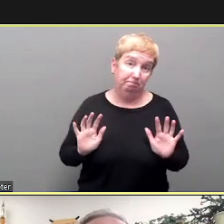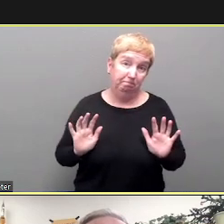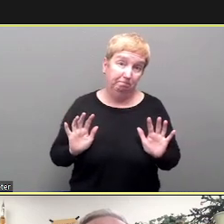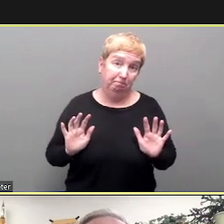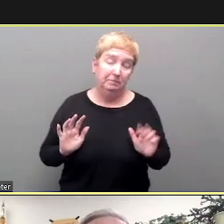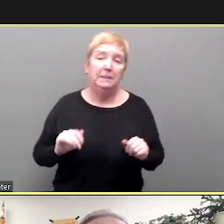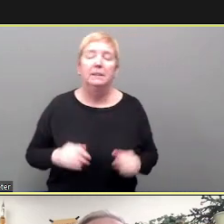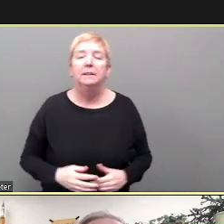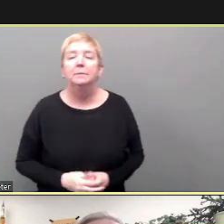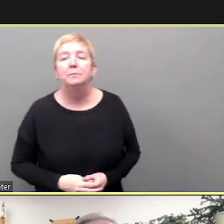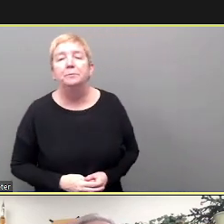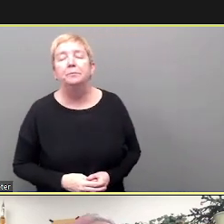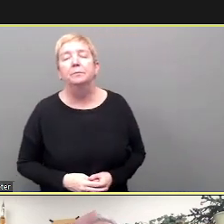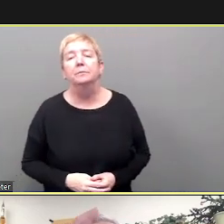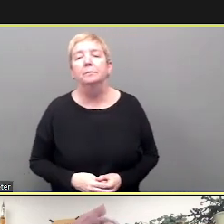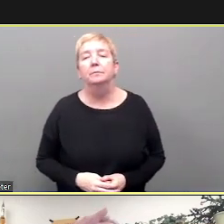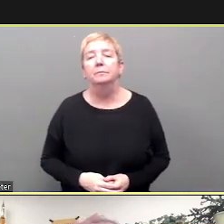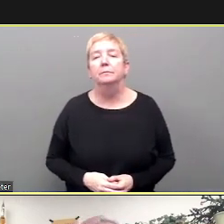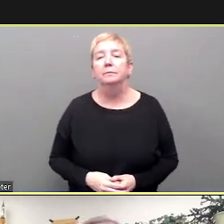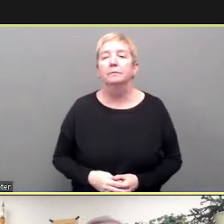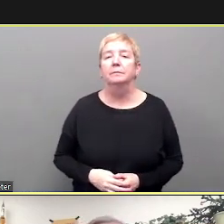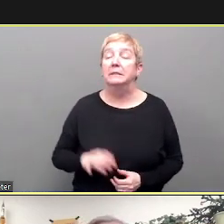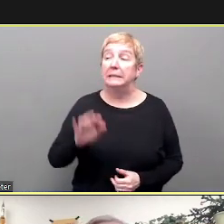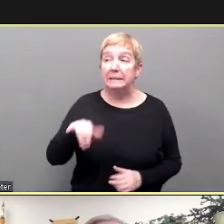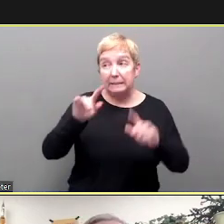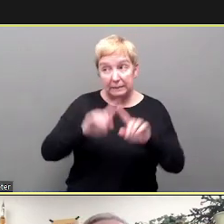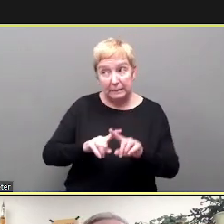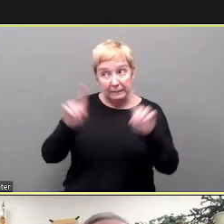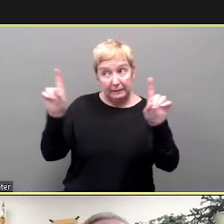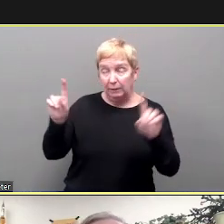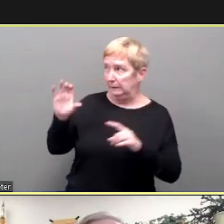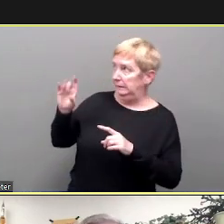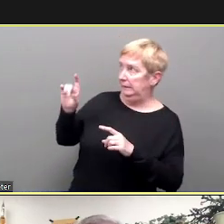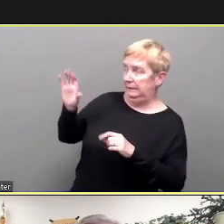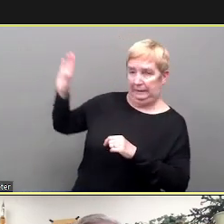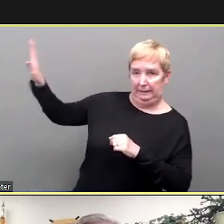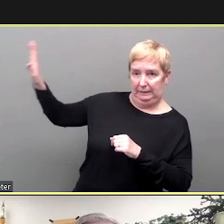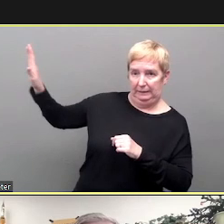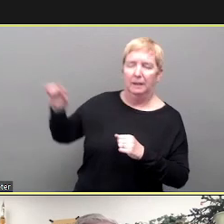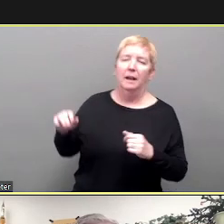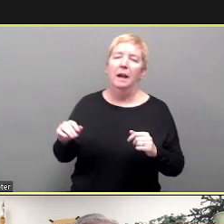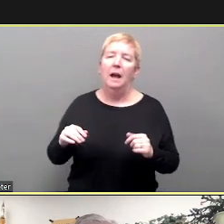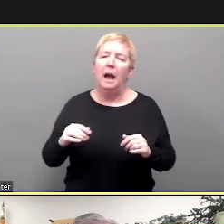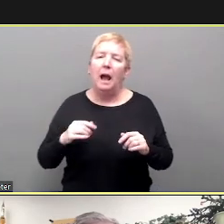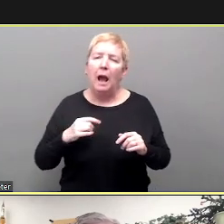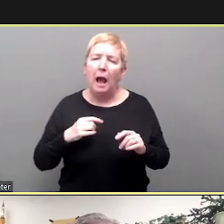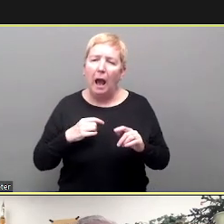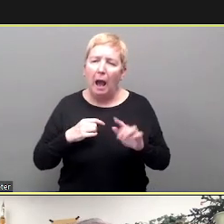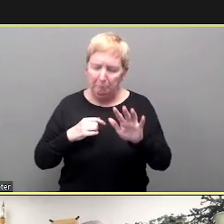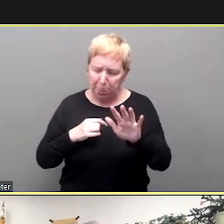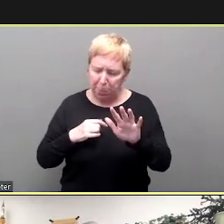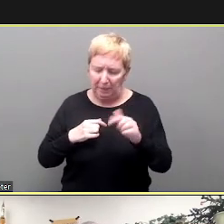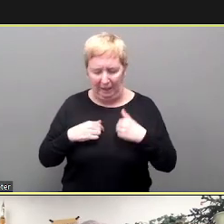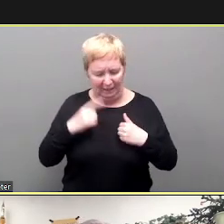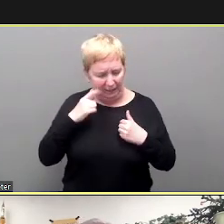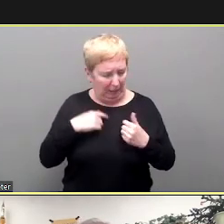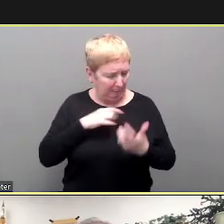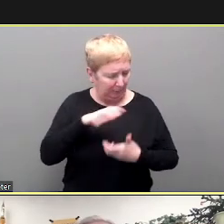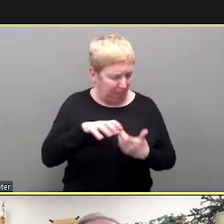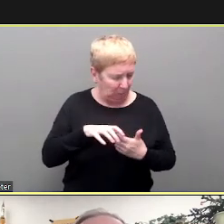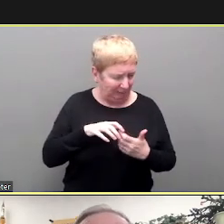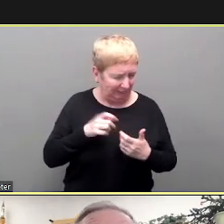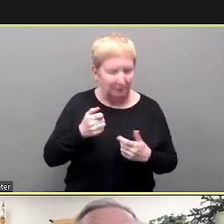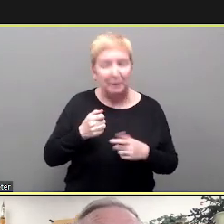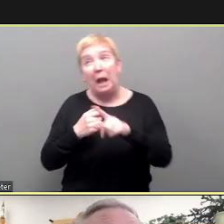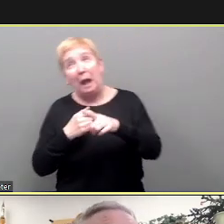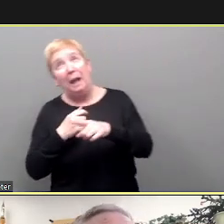if we're and this is different. And I'm confusing things a little bit, so let me clear this up. It is a little confusing. Yeah, I'm